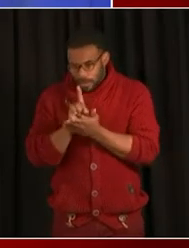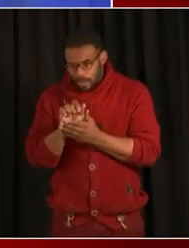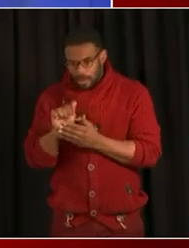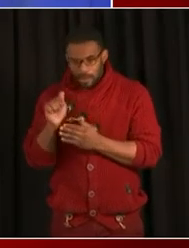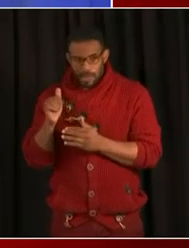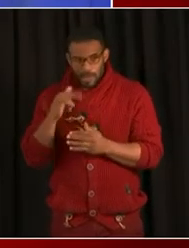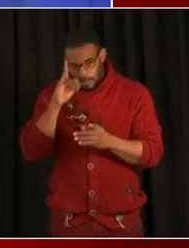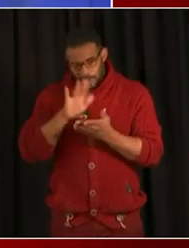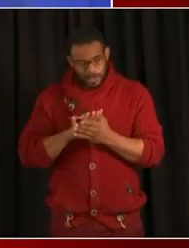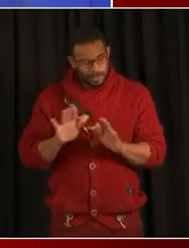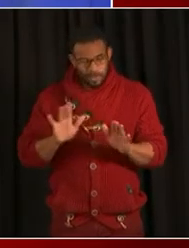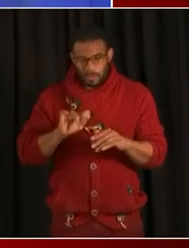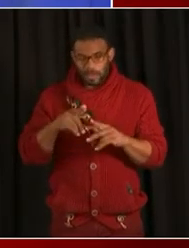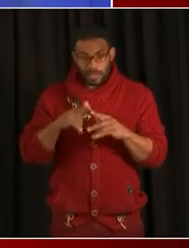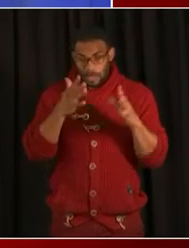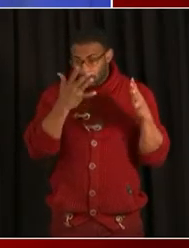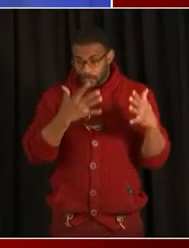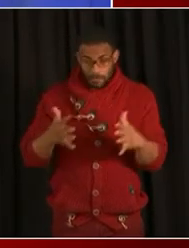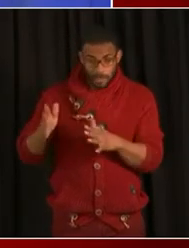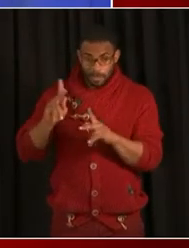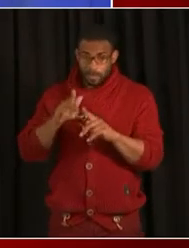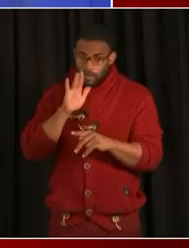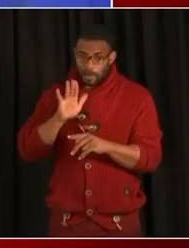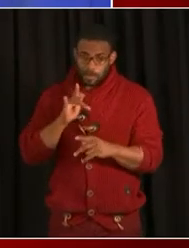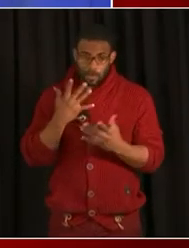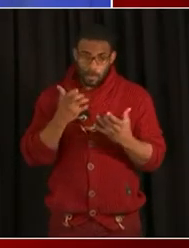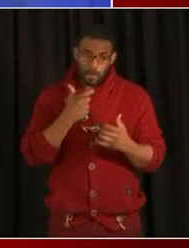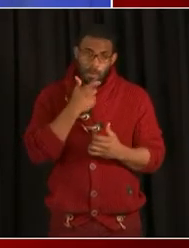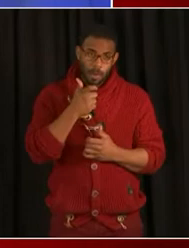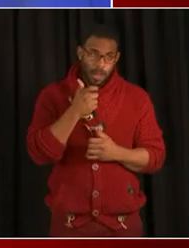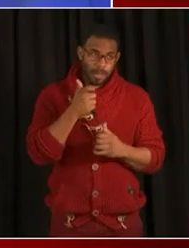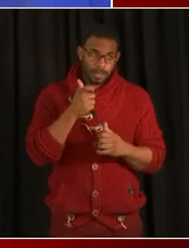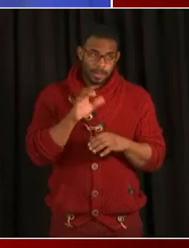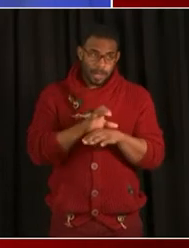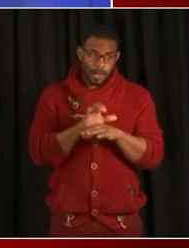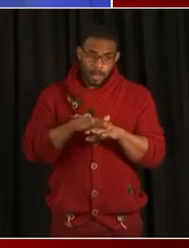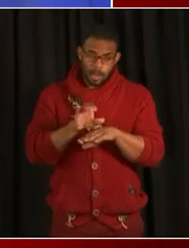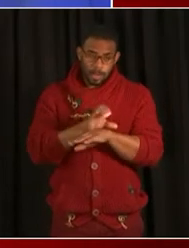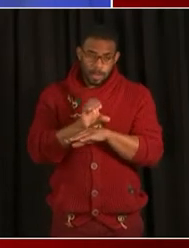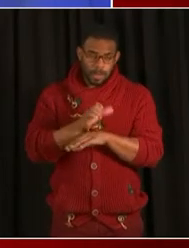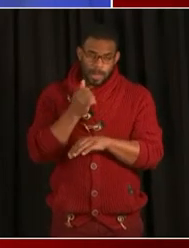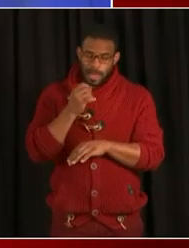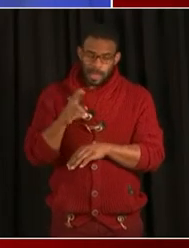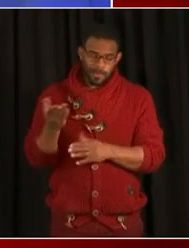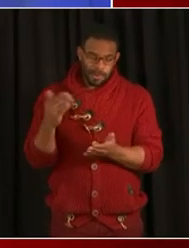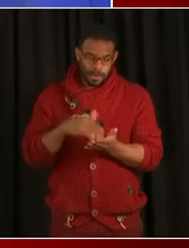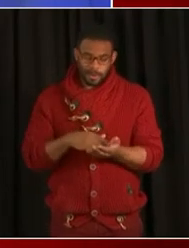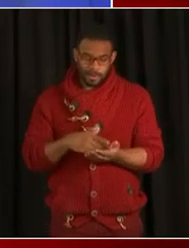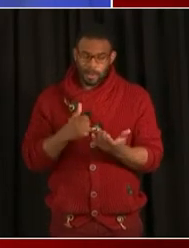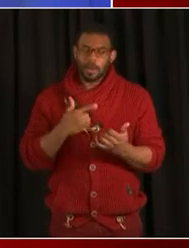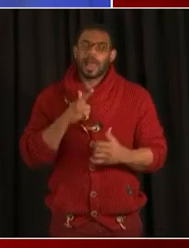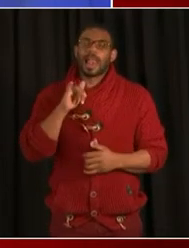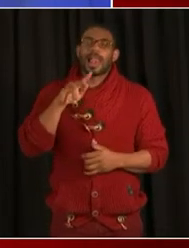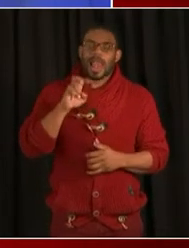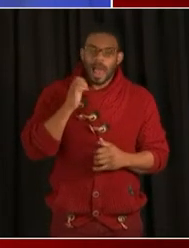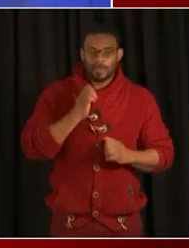it, and I believe firmly that when this is all over, people are never going to want to watch a concert on their computer screen ever again.